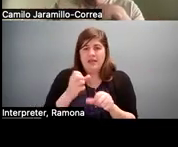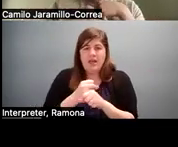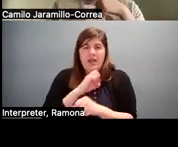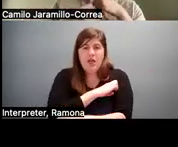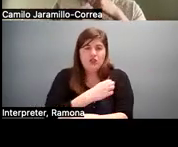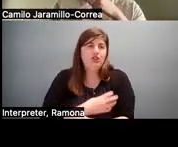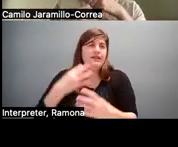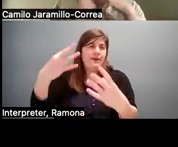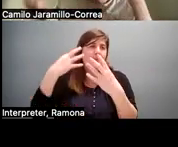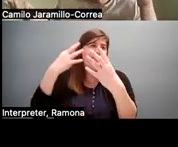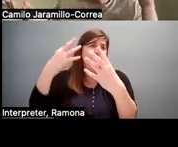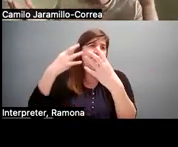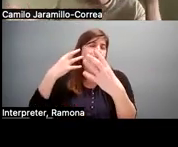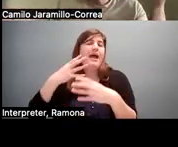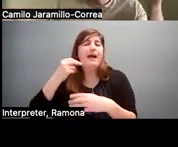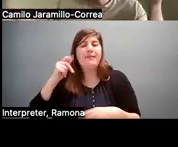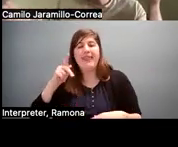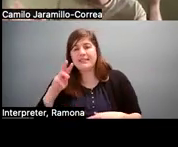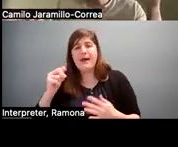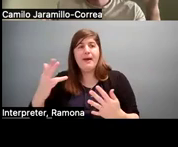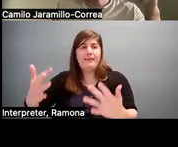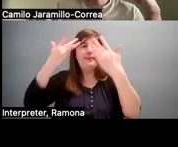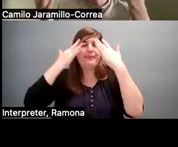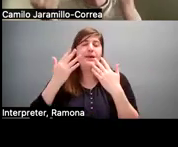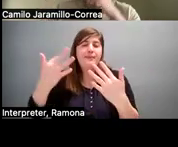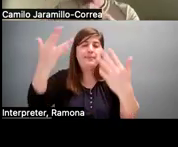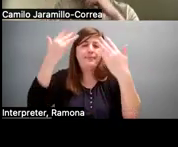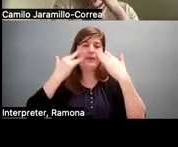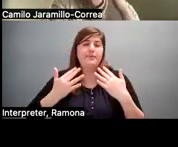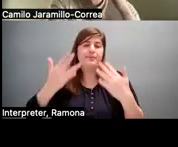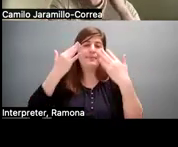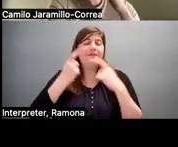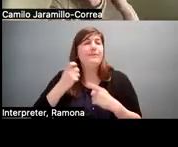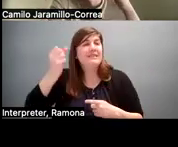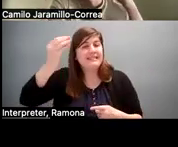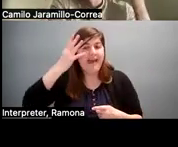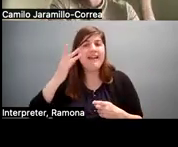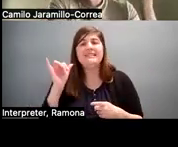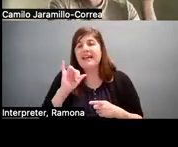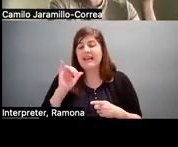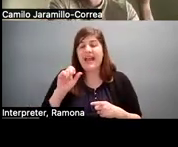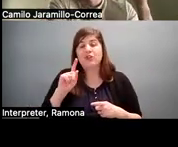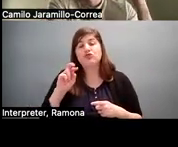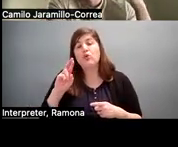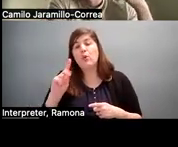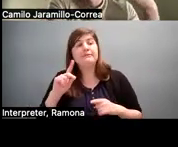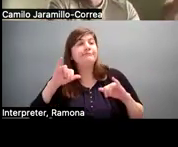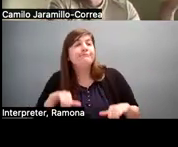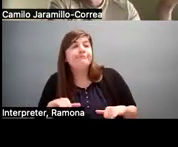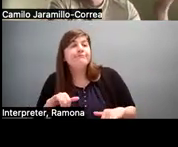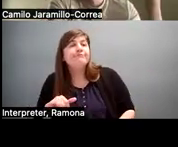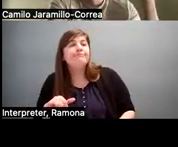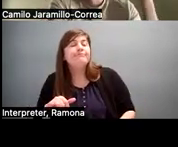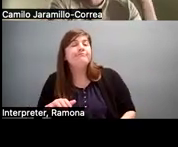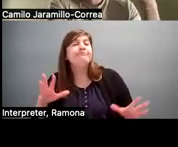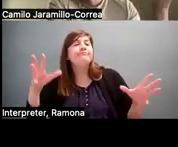sun. And so as you can think, you can imagine, it's like the asteroid just being sitting there sunbathing for hundreds of